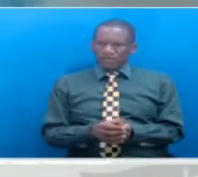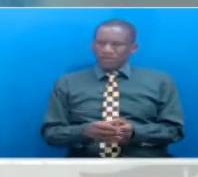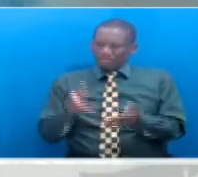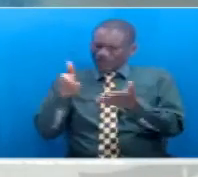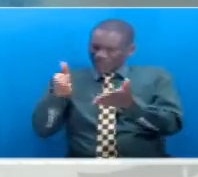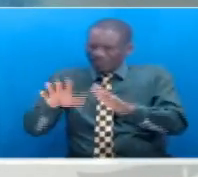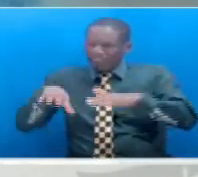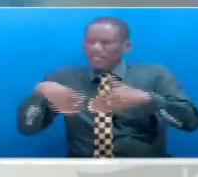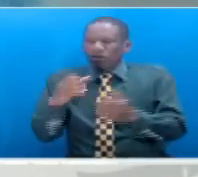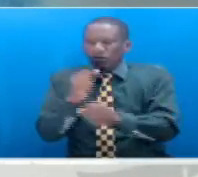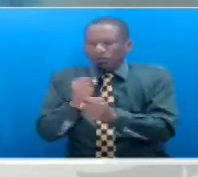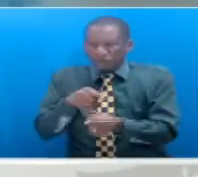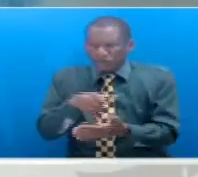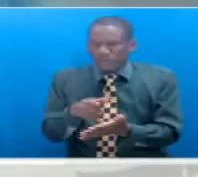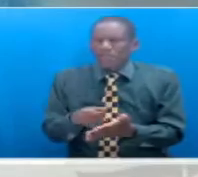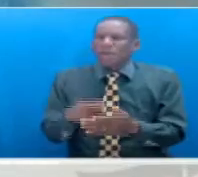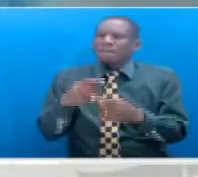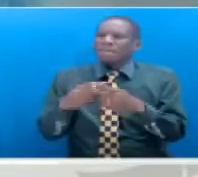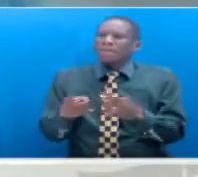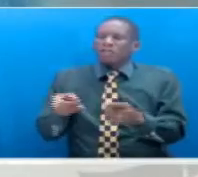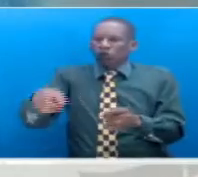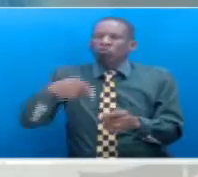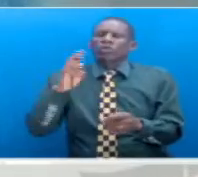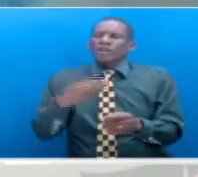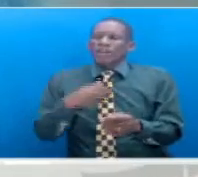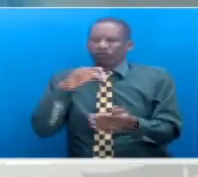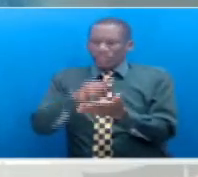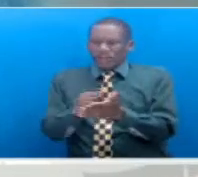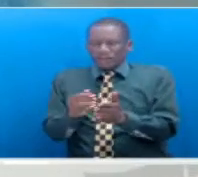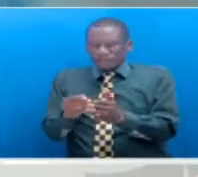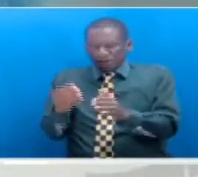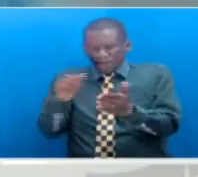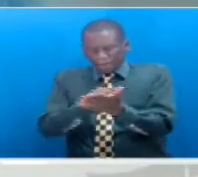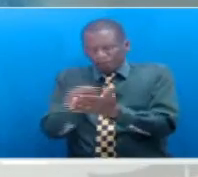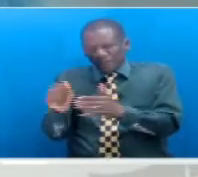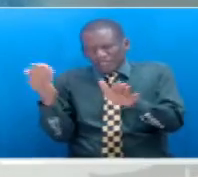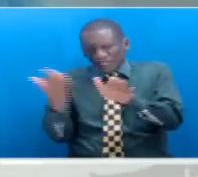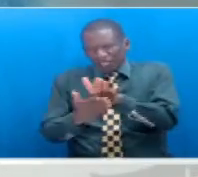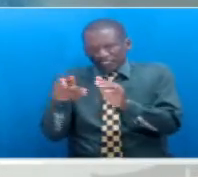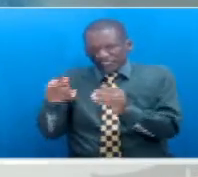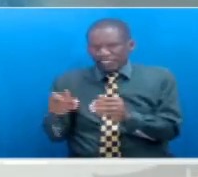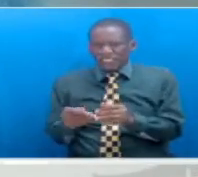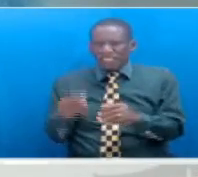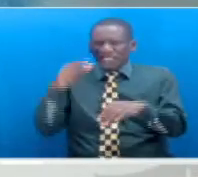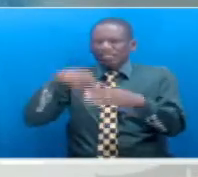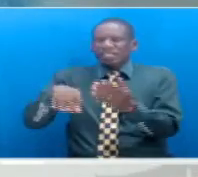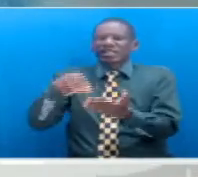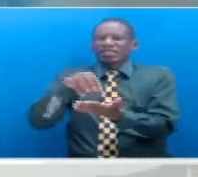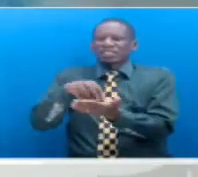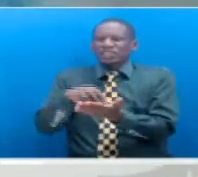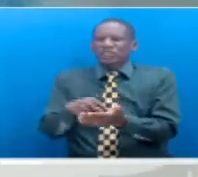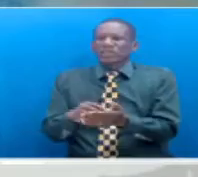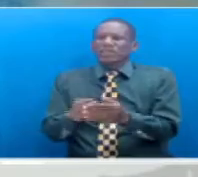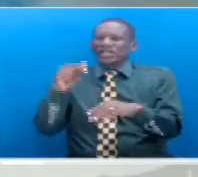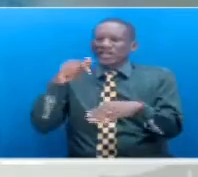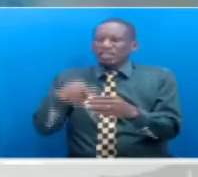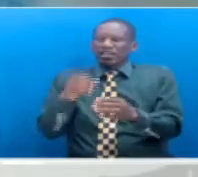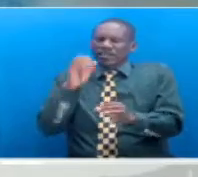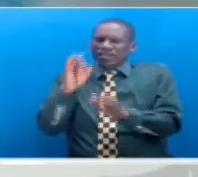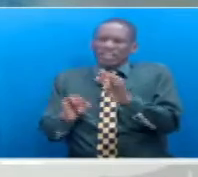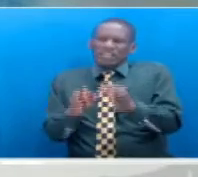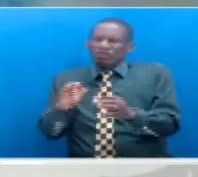this is how we will do it. But we will have that physical register in the station in the event